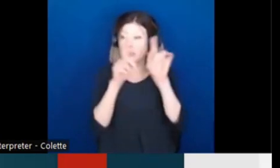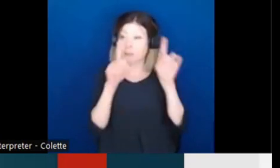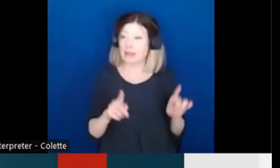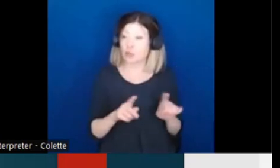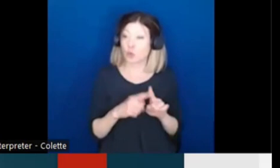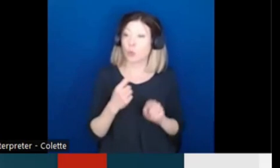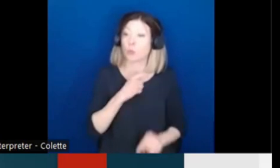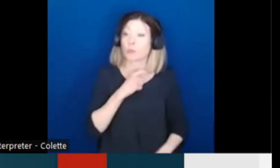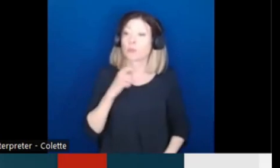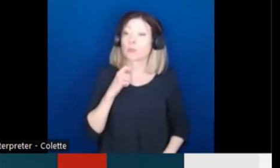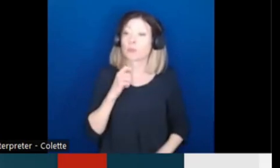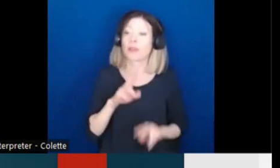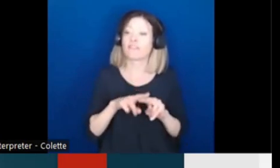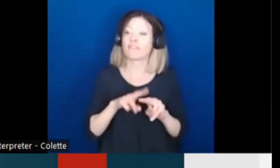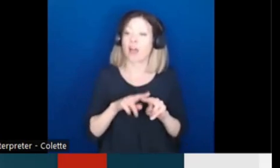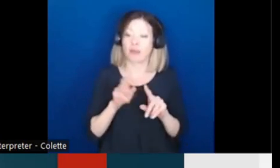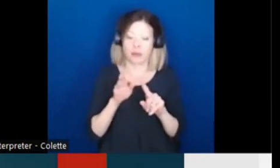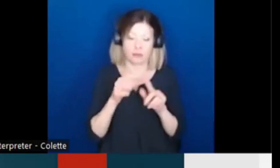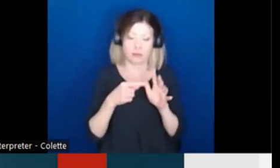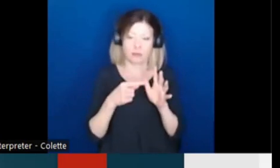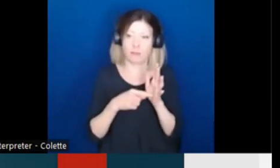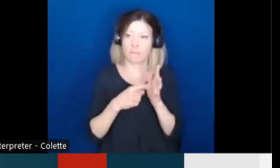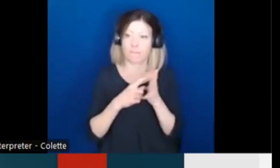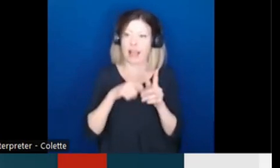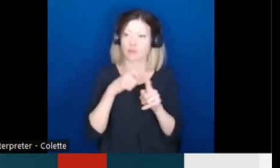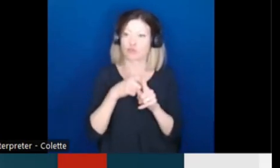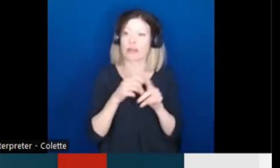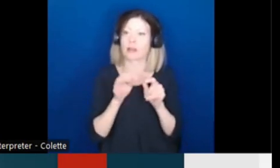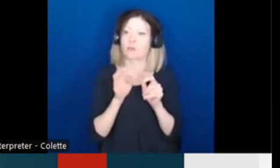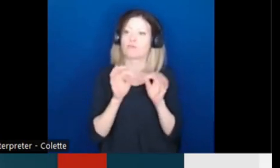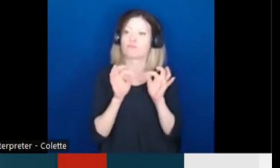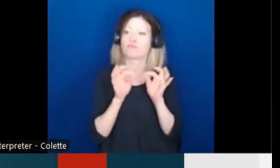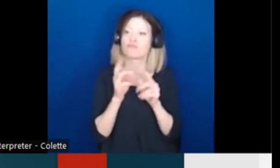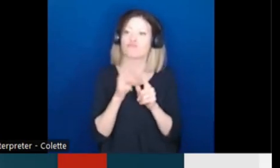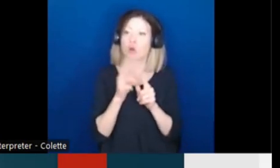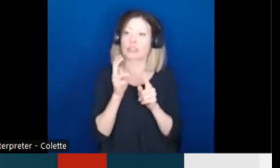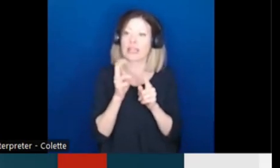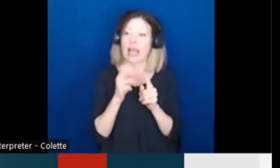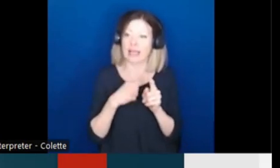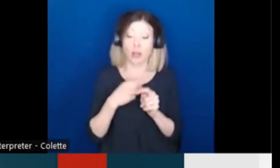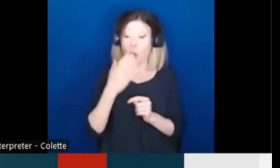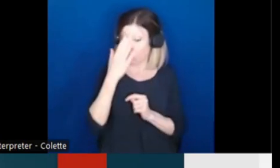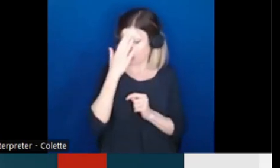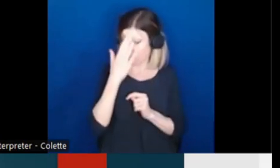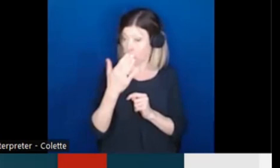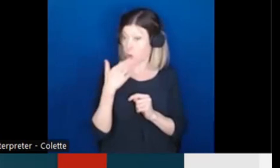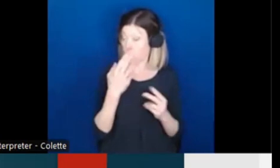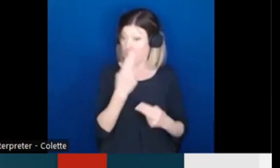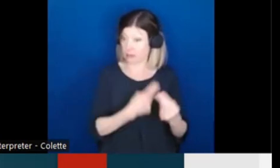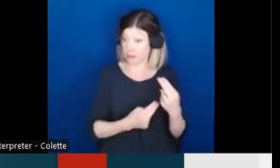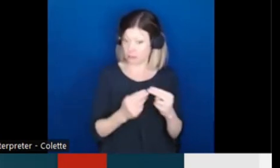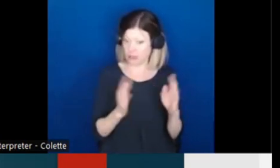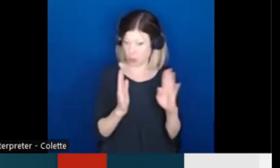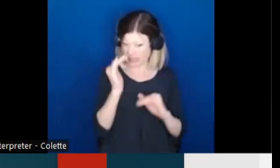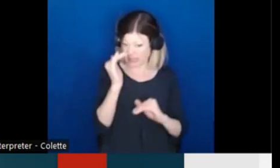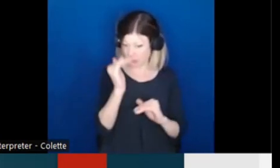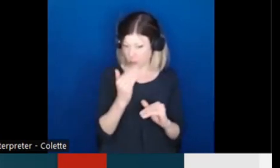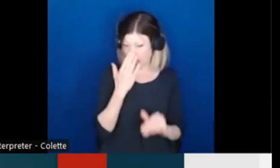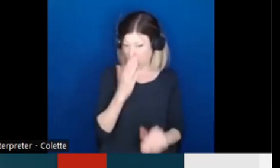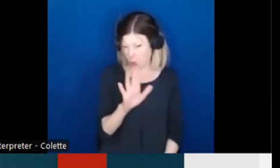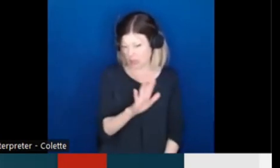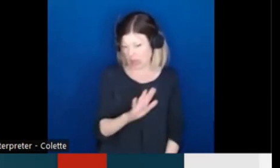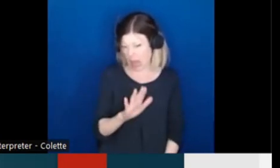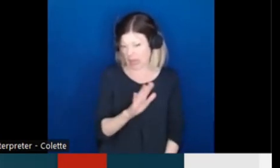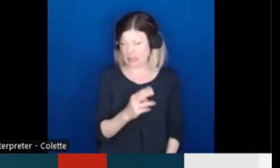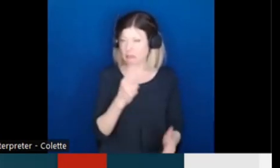it was taken. Painted, sorry. It's quite small. We've got it in the museum at the moment. He looks to me like he was kind of in his late 20s. He's got